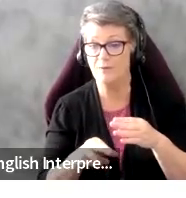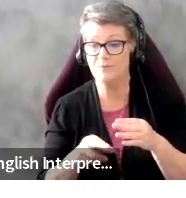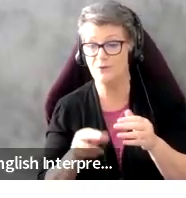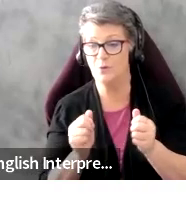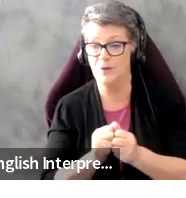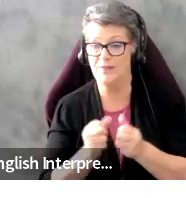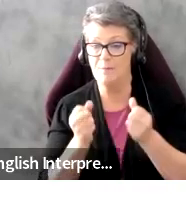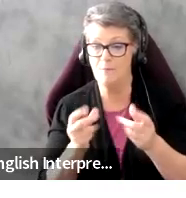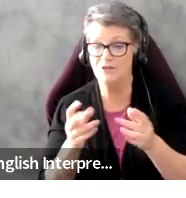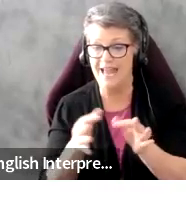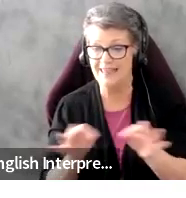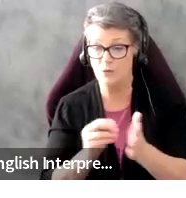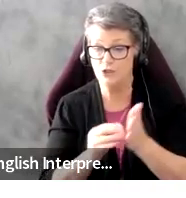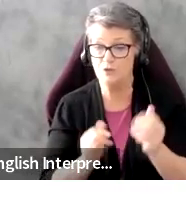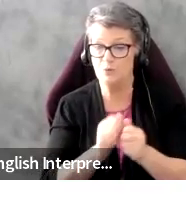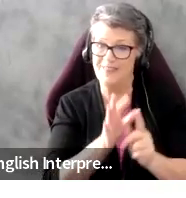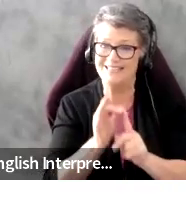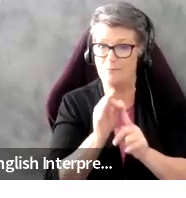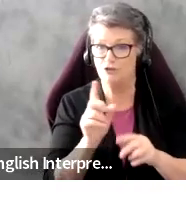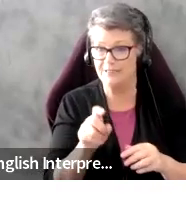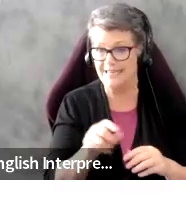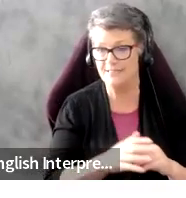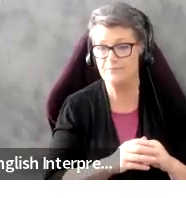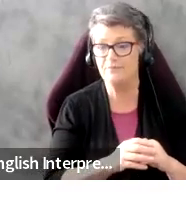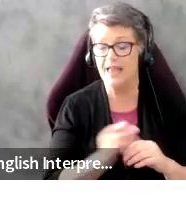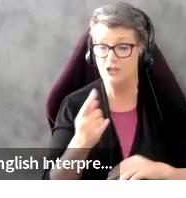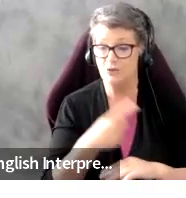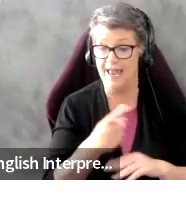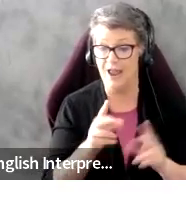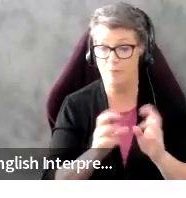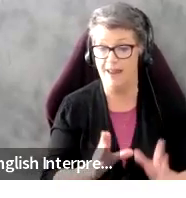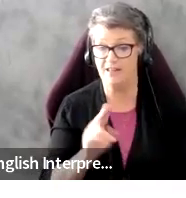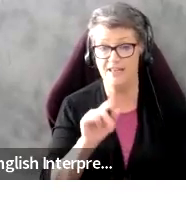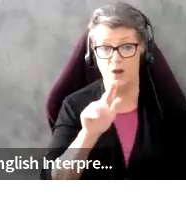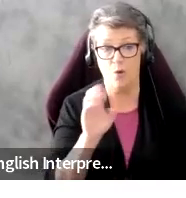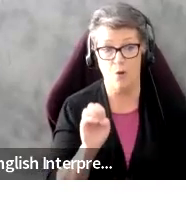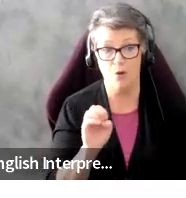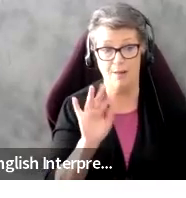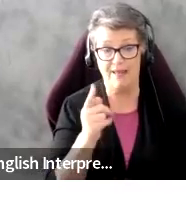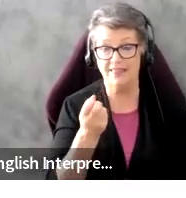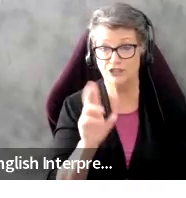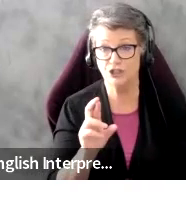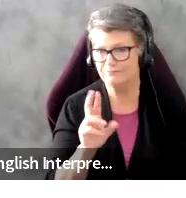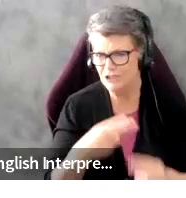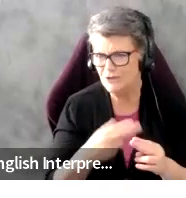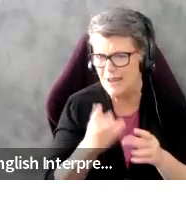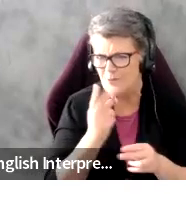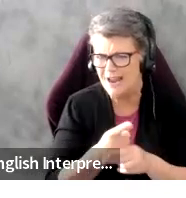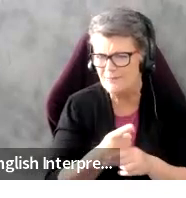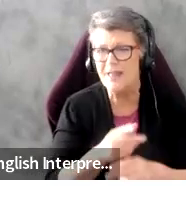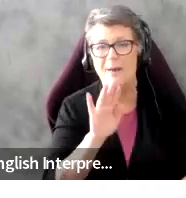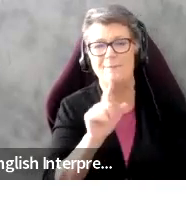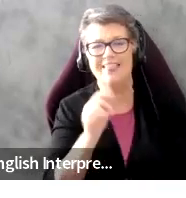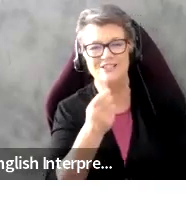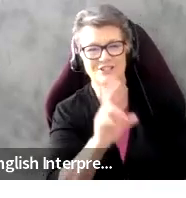Needs. Today, our panelists will be Nicole Belanger. Nicole, did I get your name right?